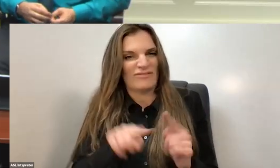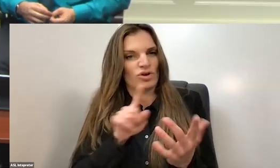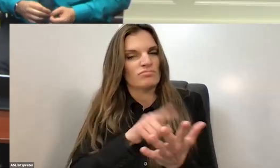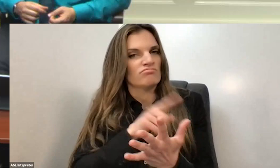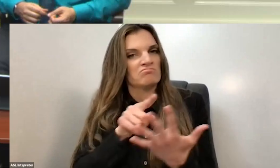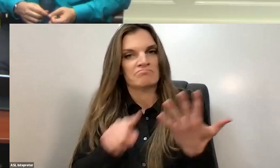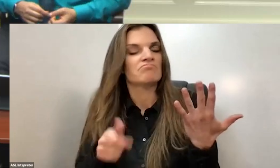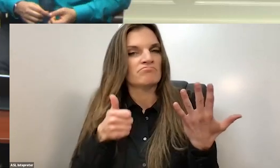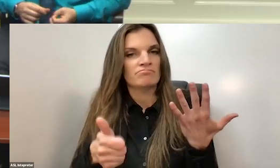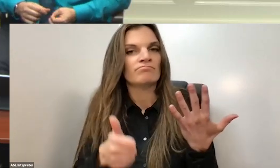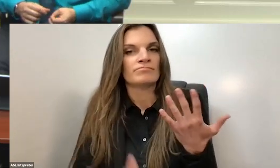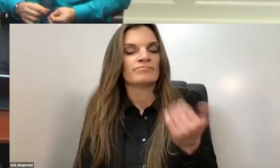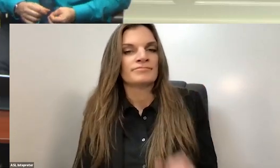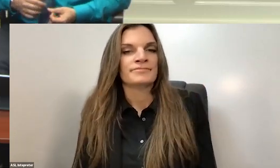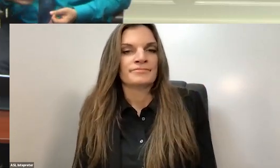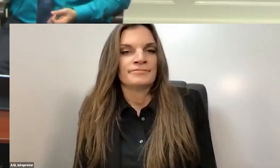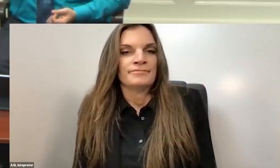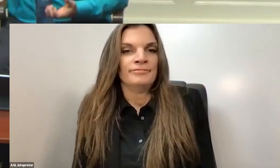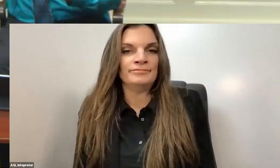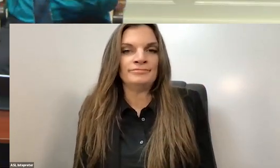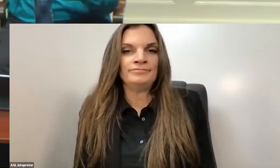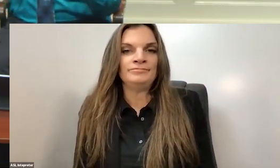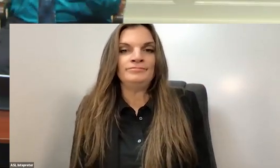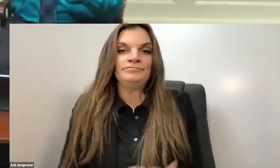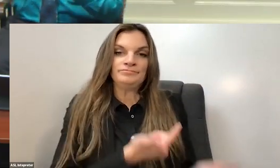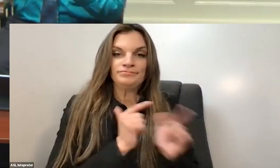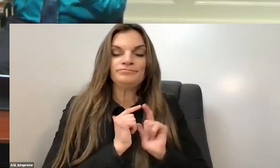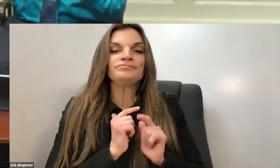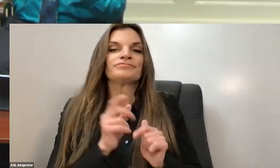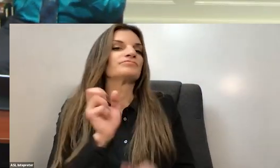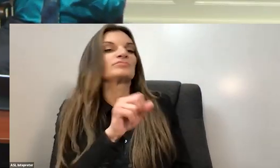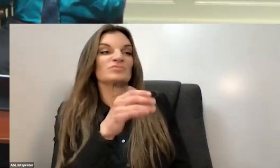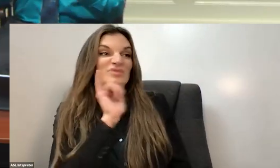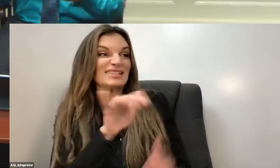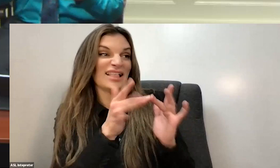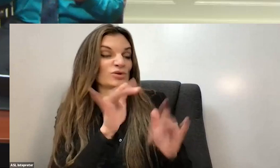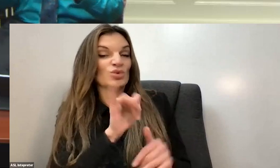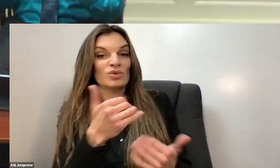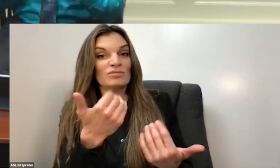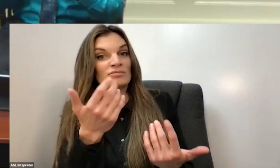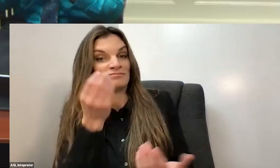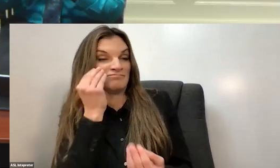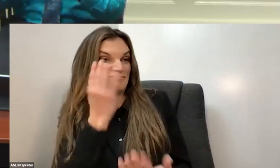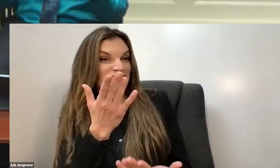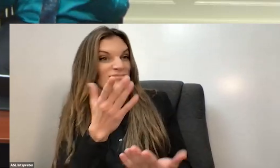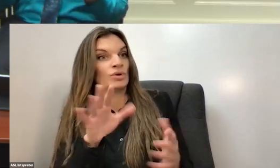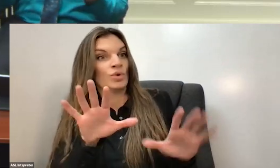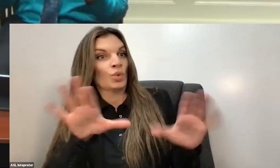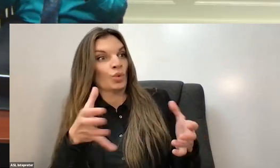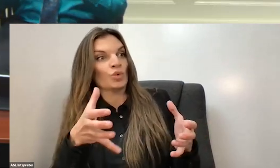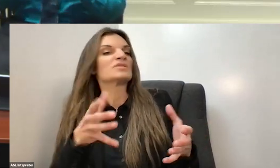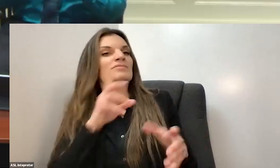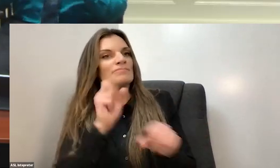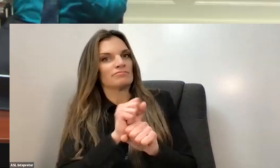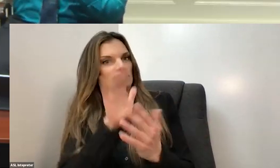places to keep up to date. And that's online. We should also mention, right? There are accessibility groups that meet up all around the world.